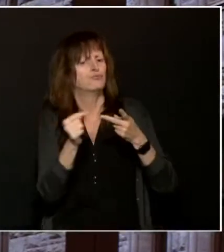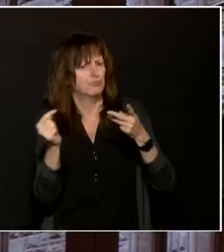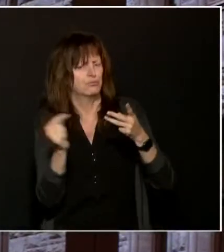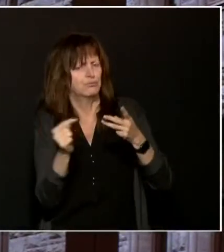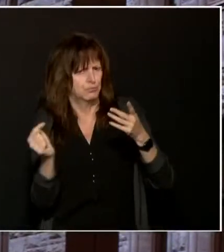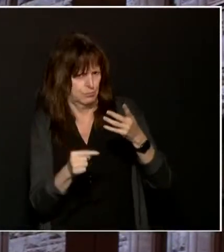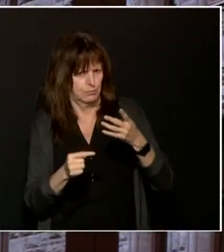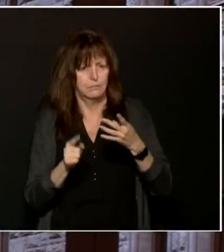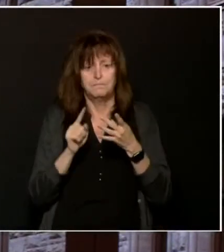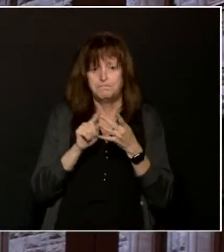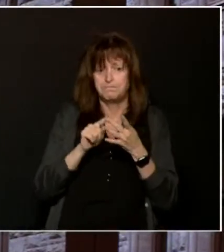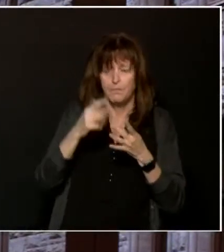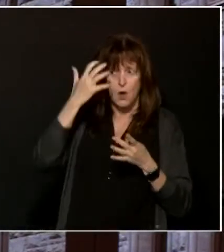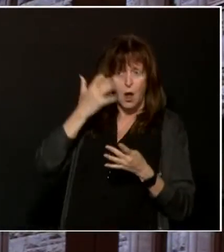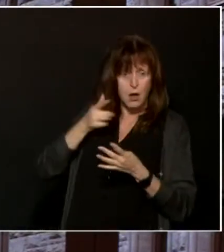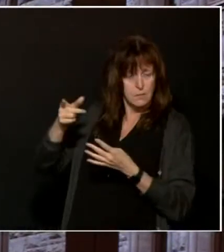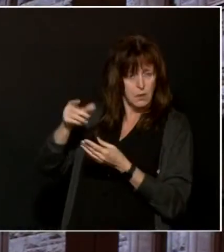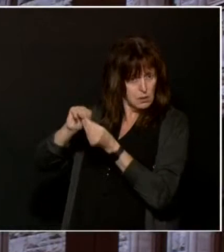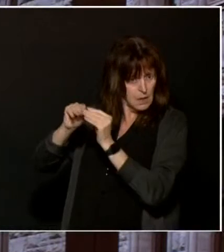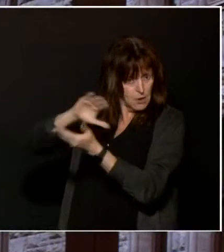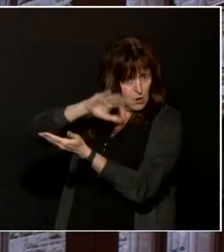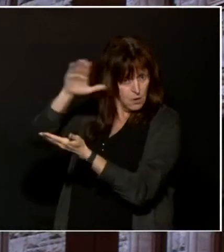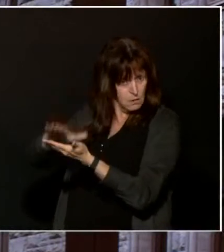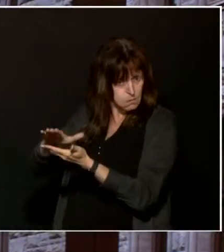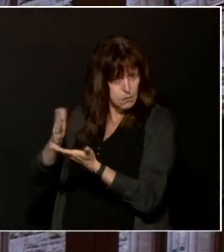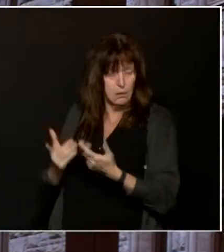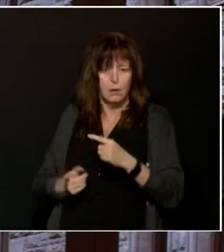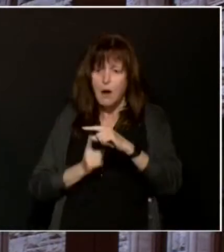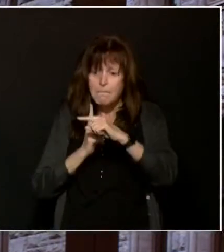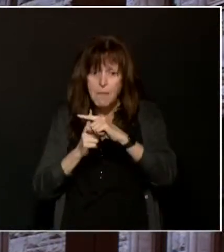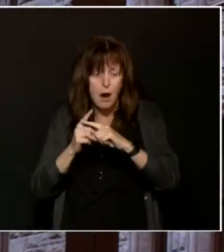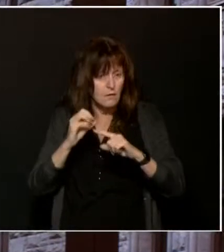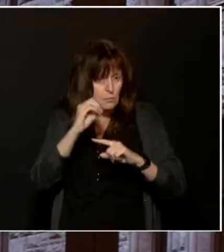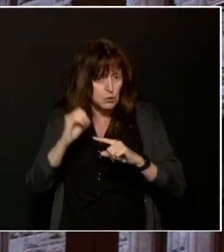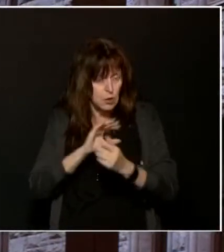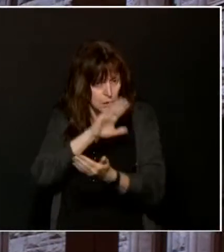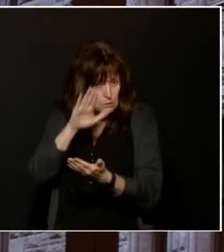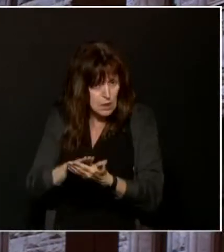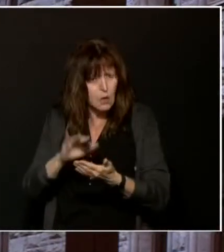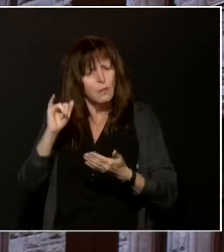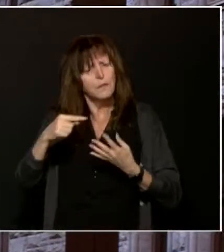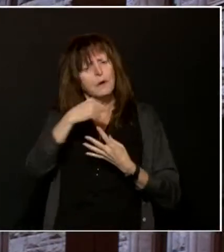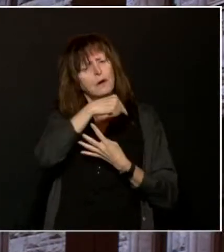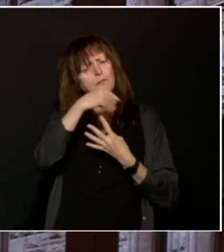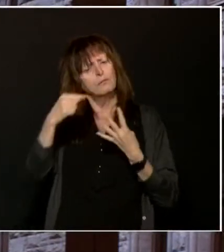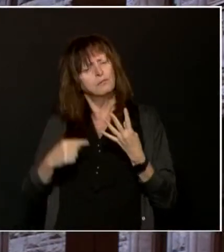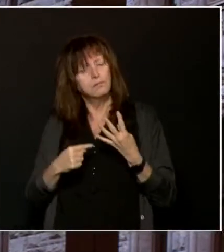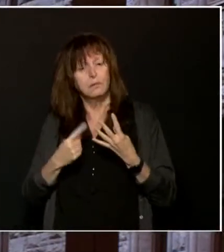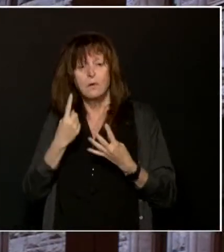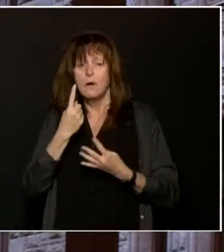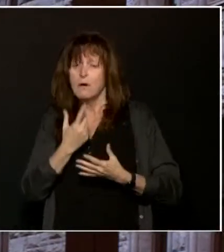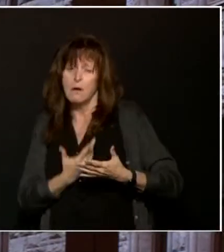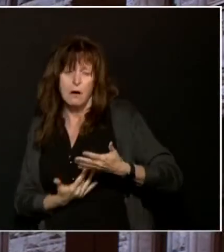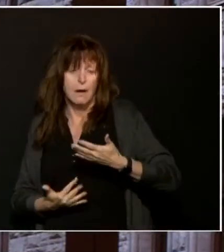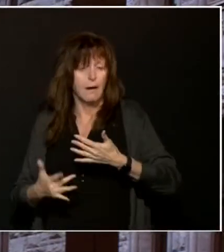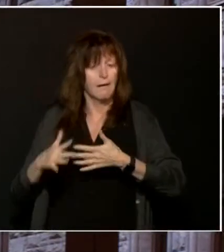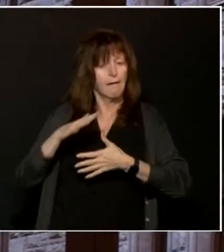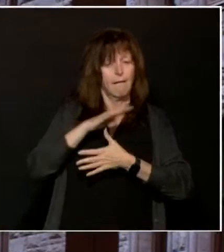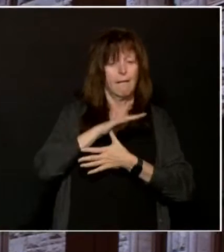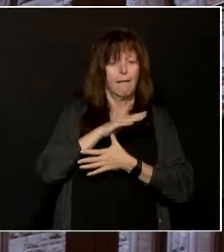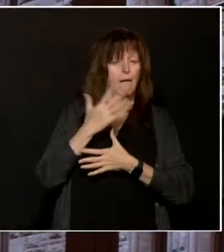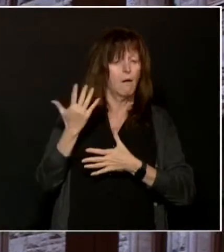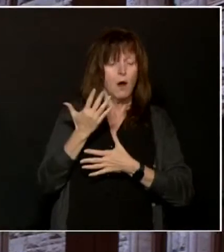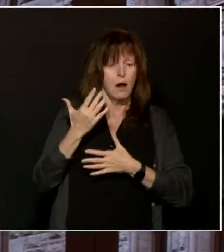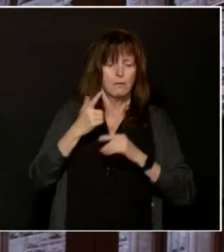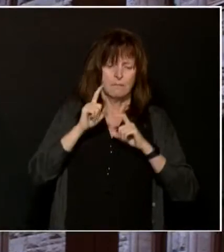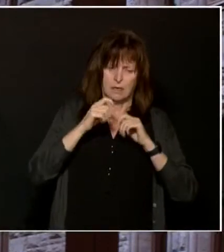data, the positivity rates, the different factors that are in there. So one of the most important ones is we want to have at least 60%